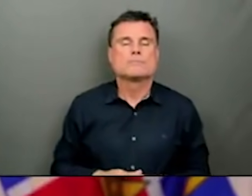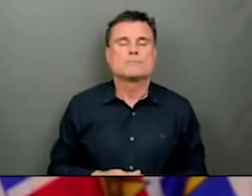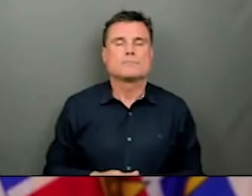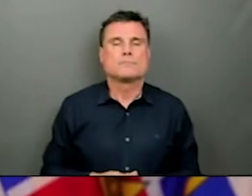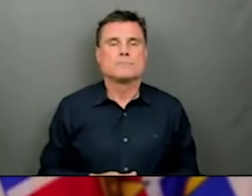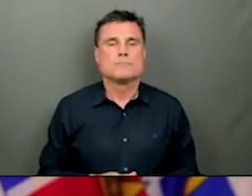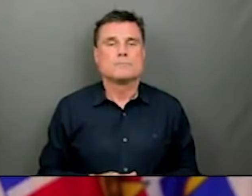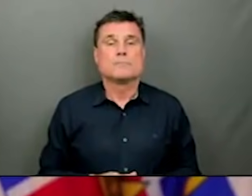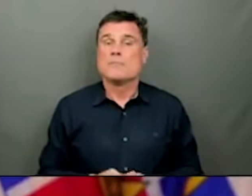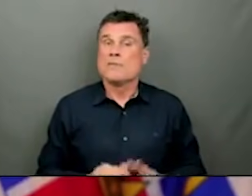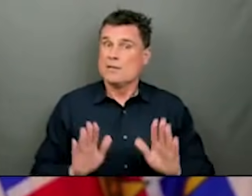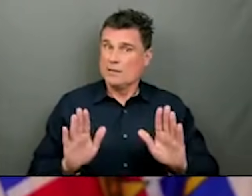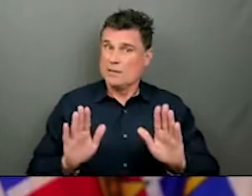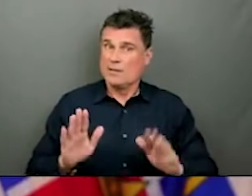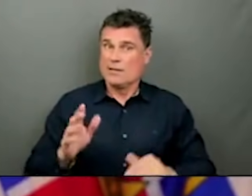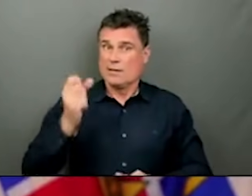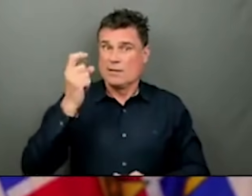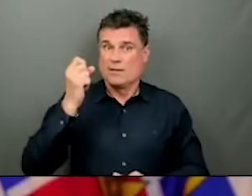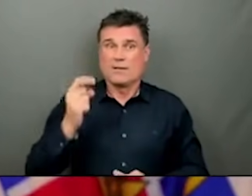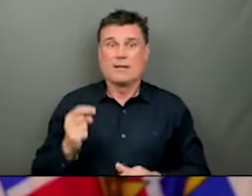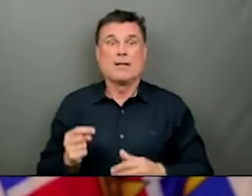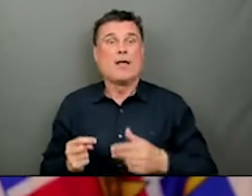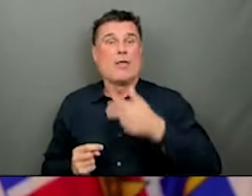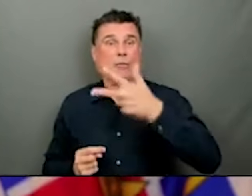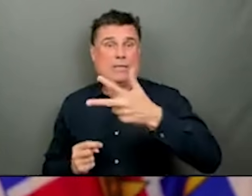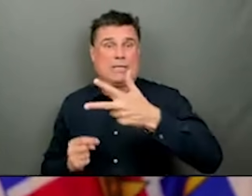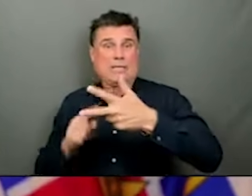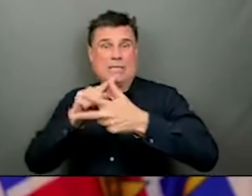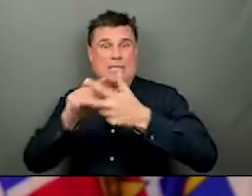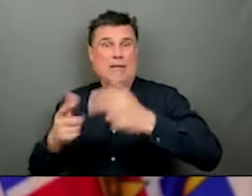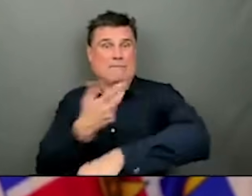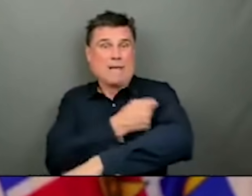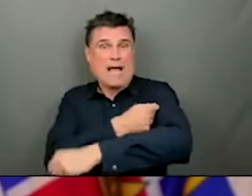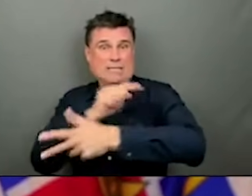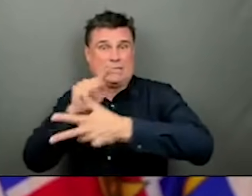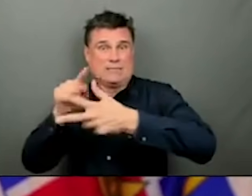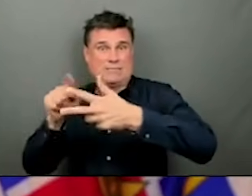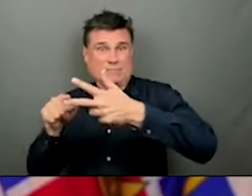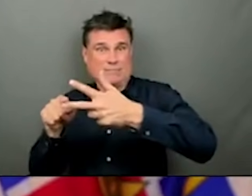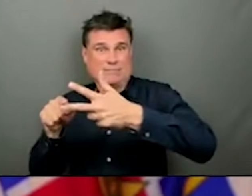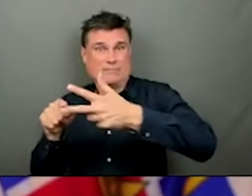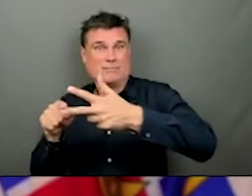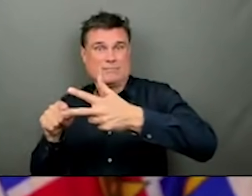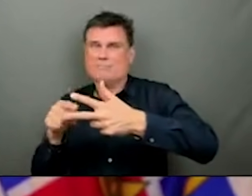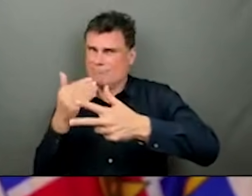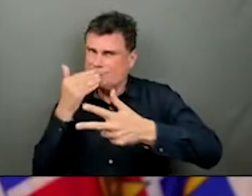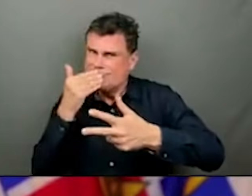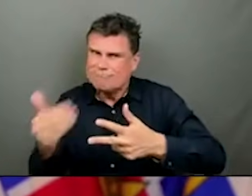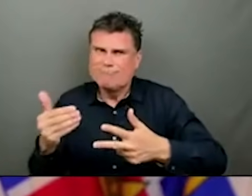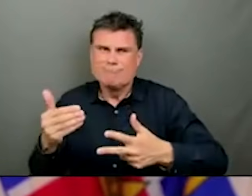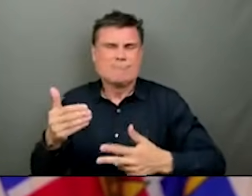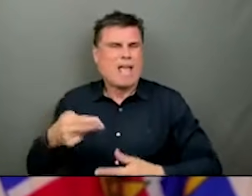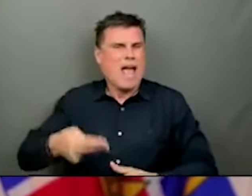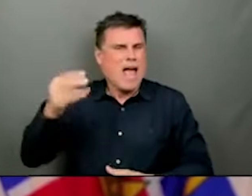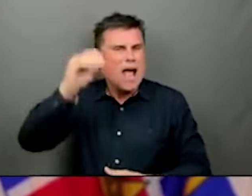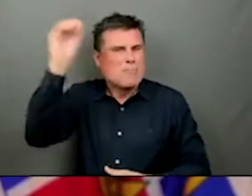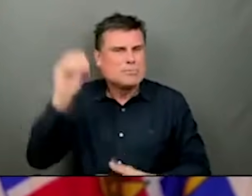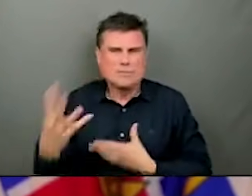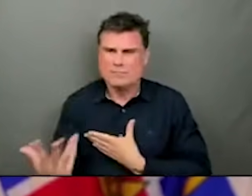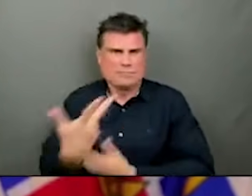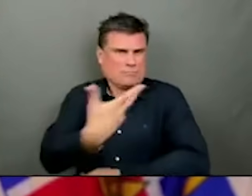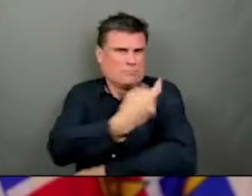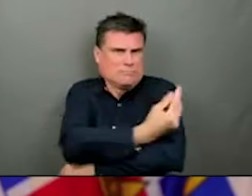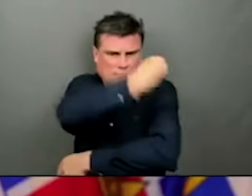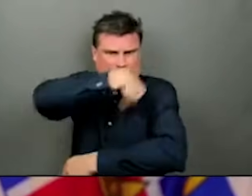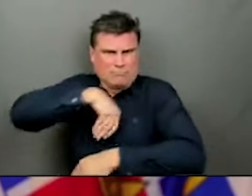protection against hospitalization. So those are things that we're watching, and there's no reason to believe that it would be different here. So we need